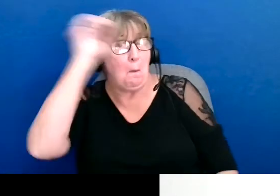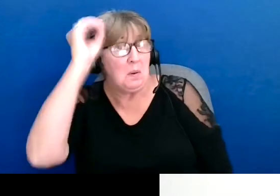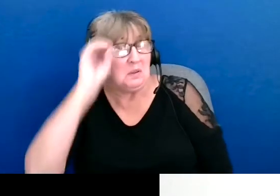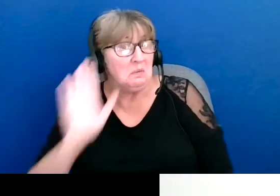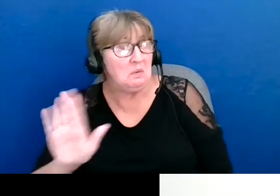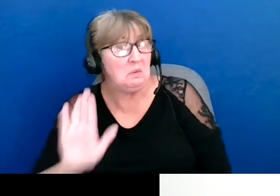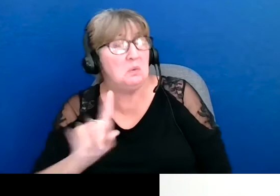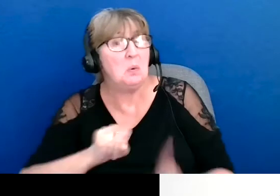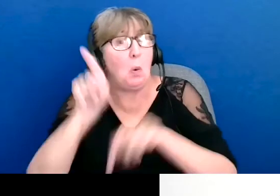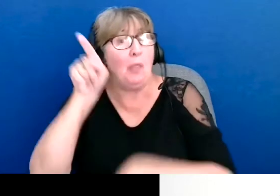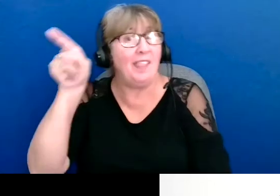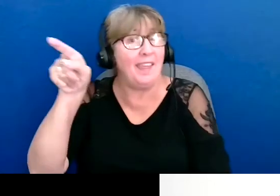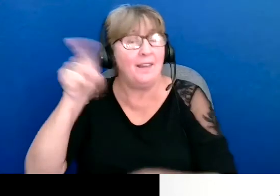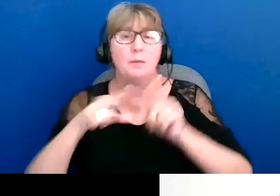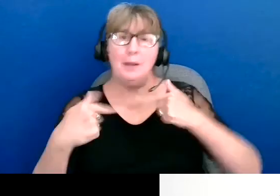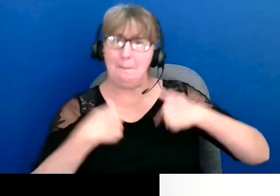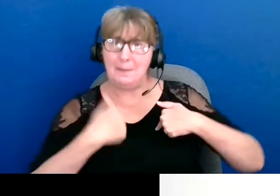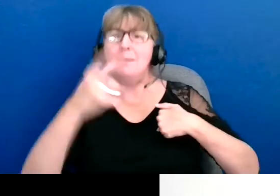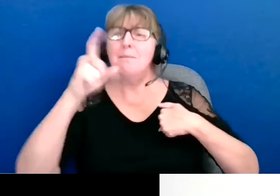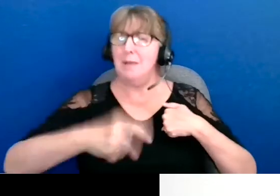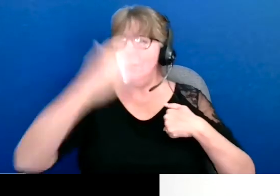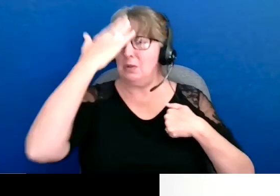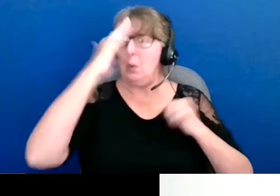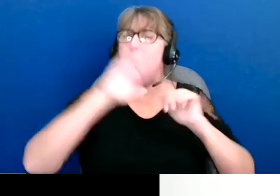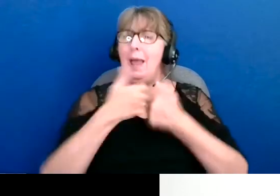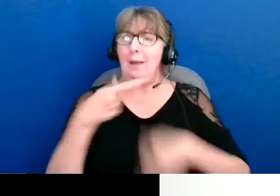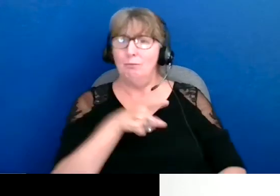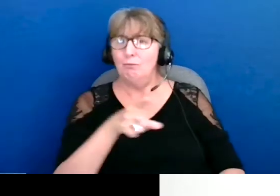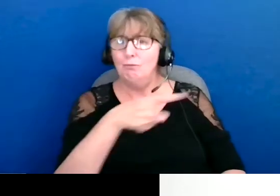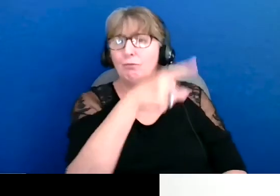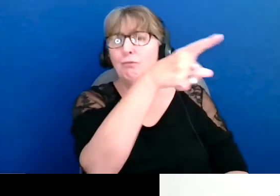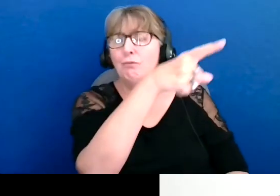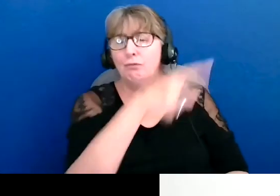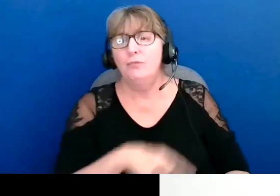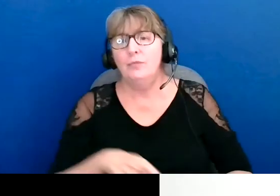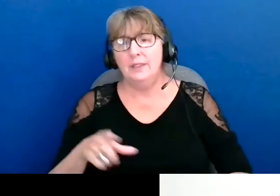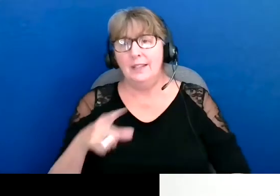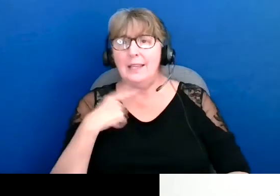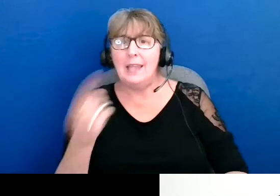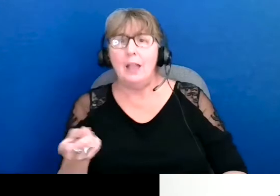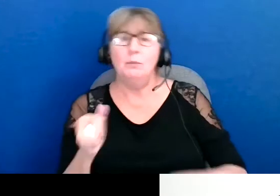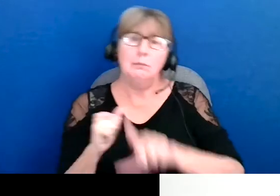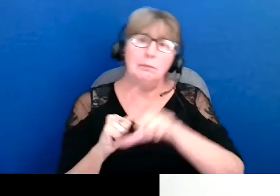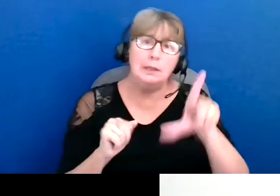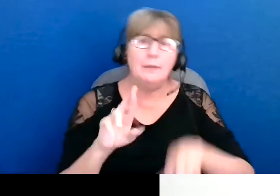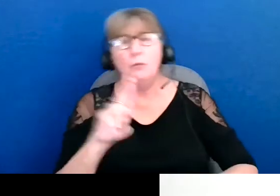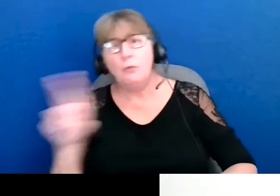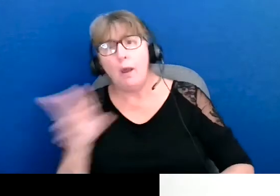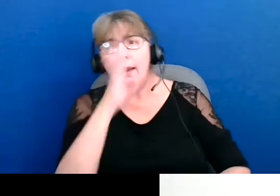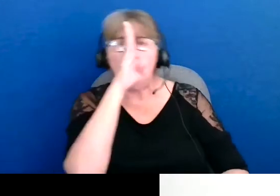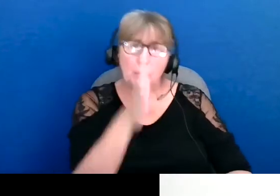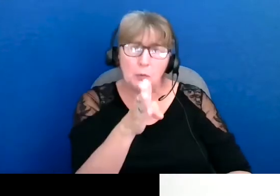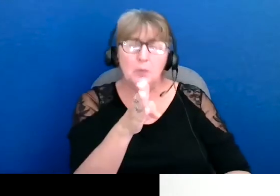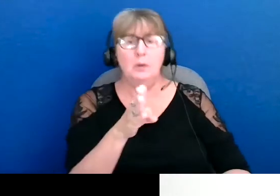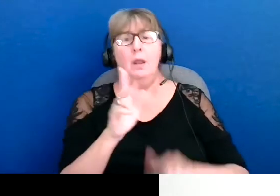I'm the one who needs to know the route and ultimately tells him left, right, forward, and all